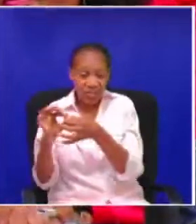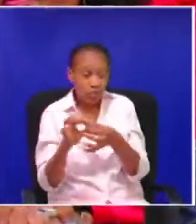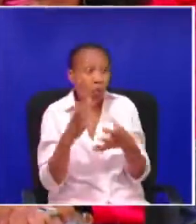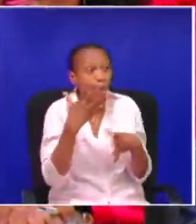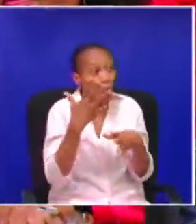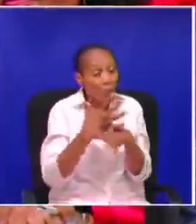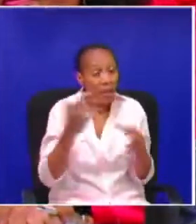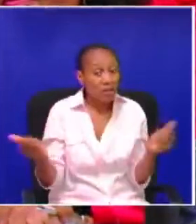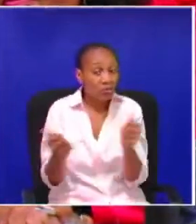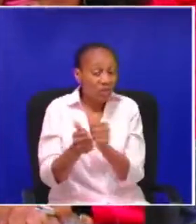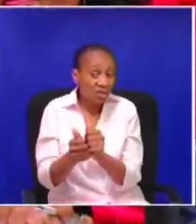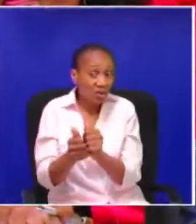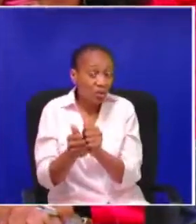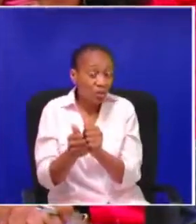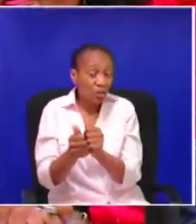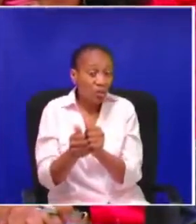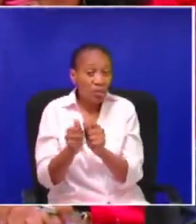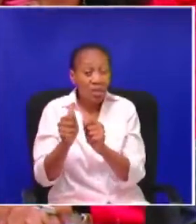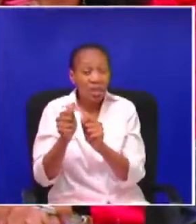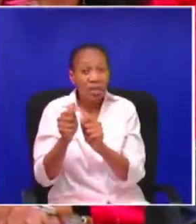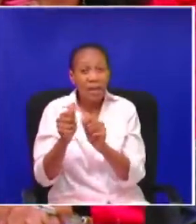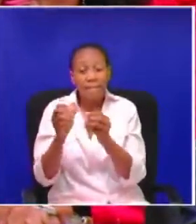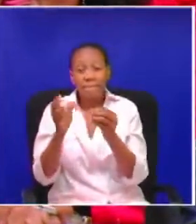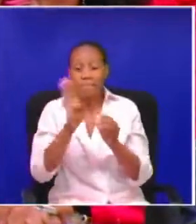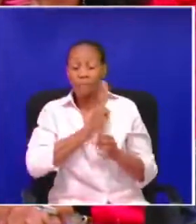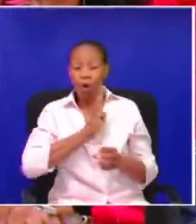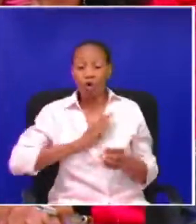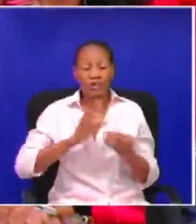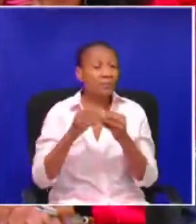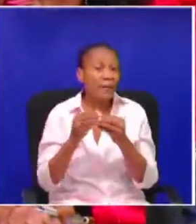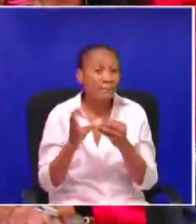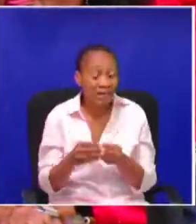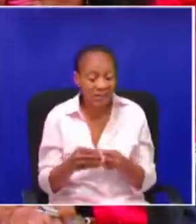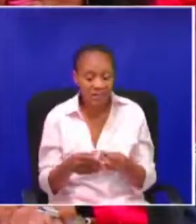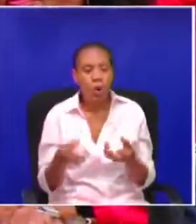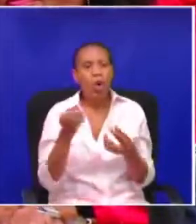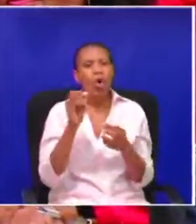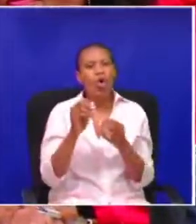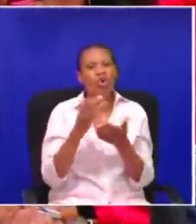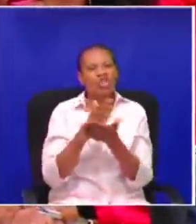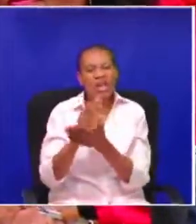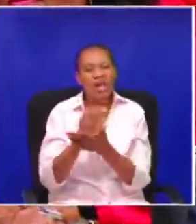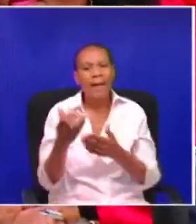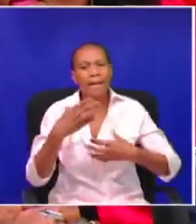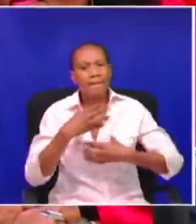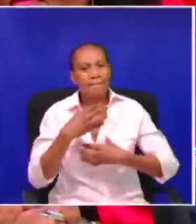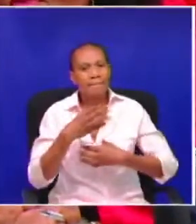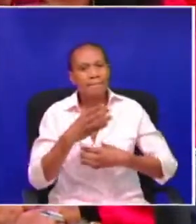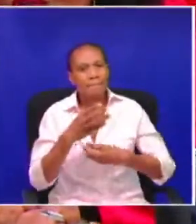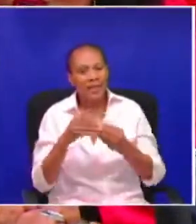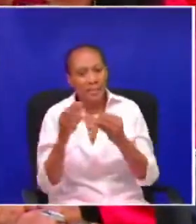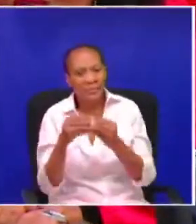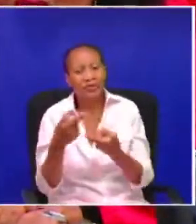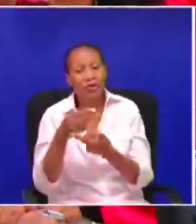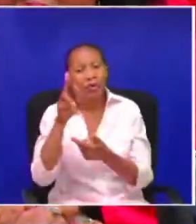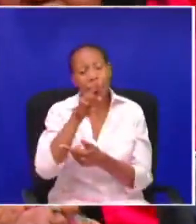with executives, board members, or shareholders of Richards Bay Minerals or its parent companies?